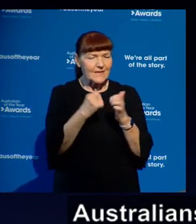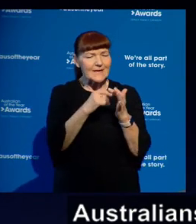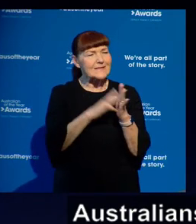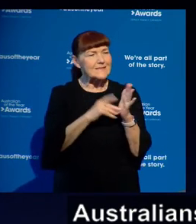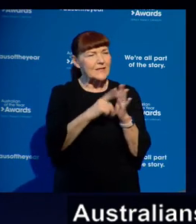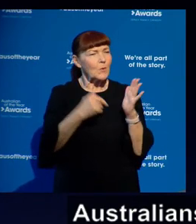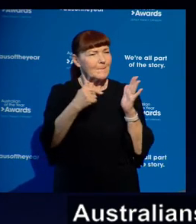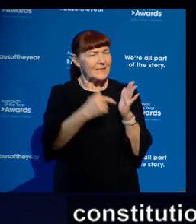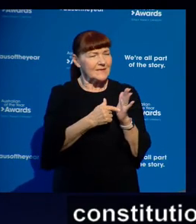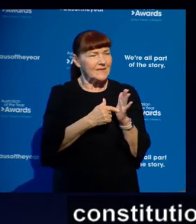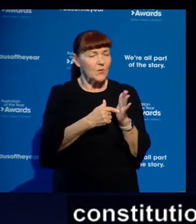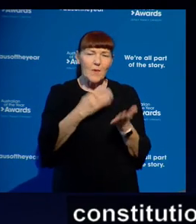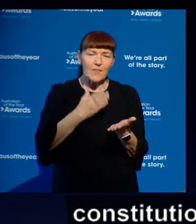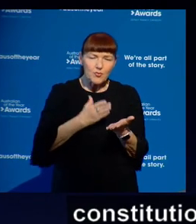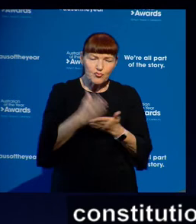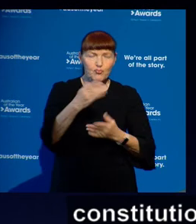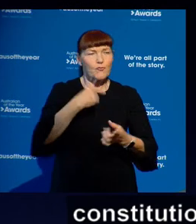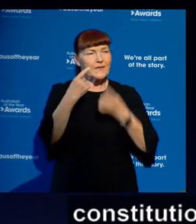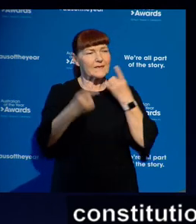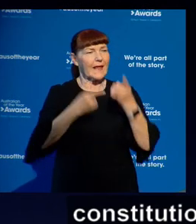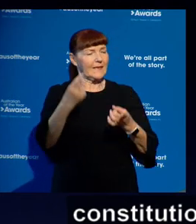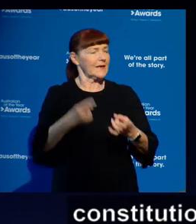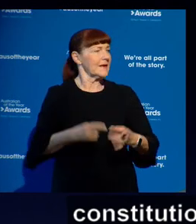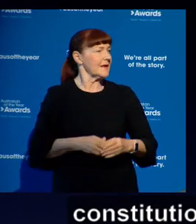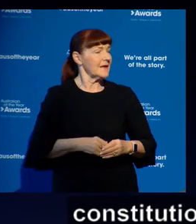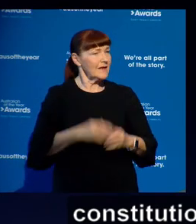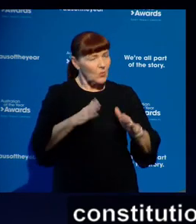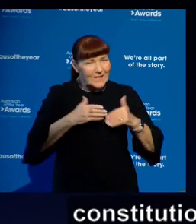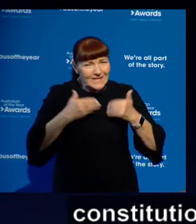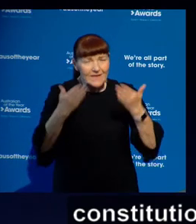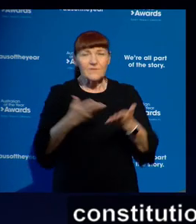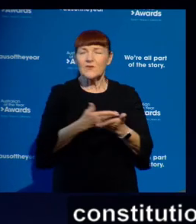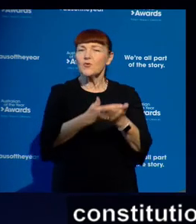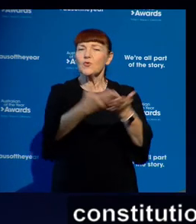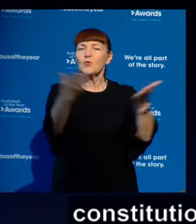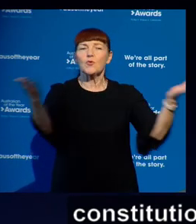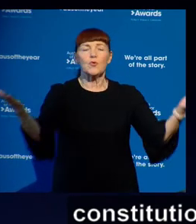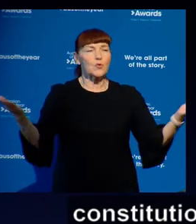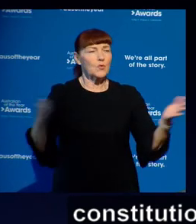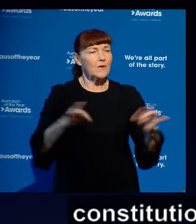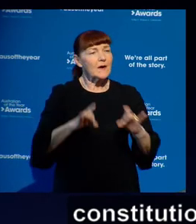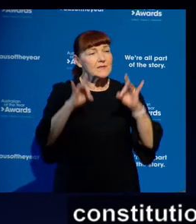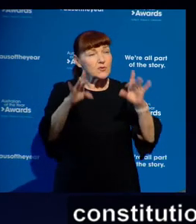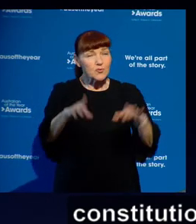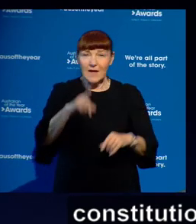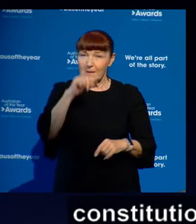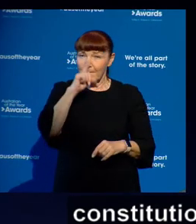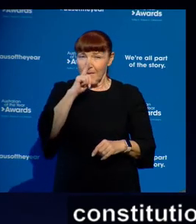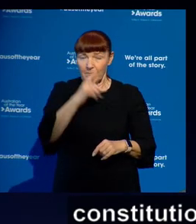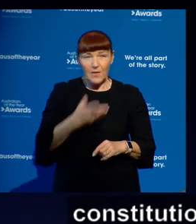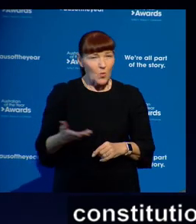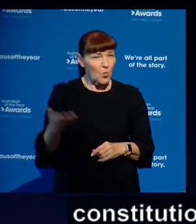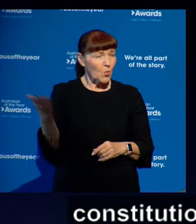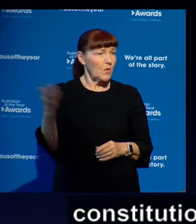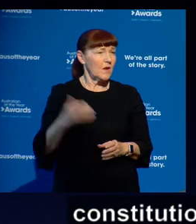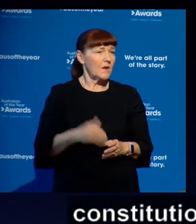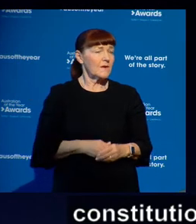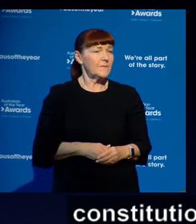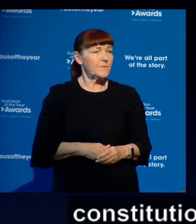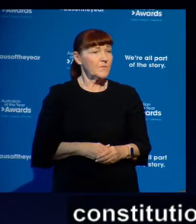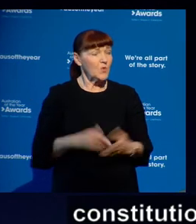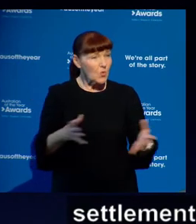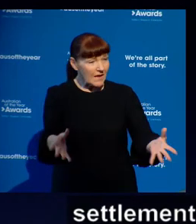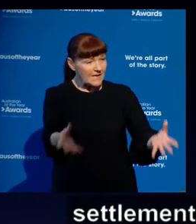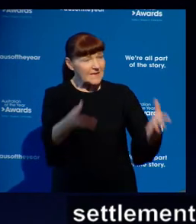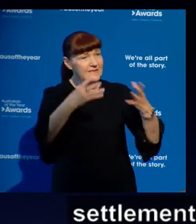truth-telling. We gifted this to you, the Australian people. You can accept